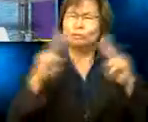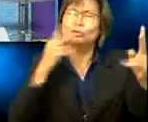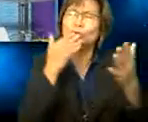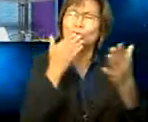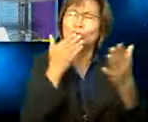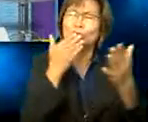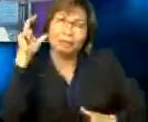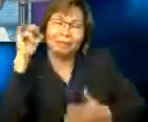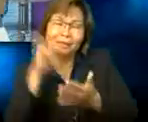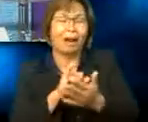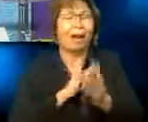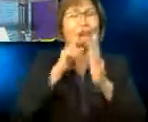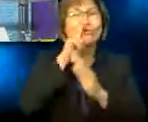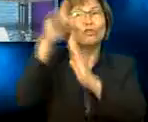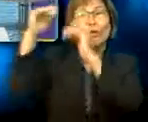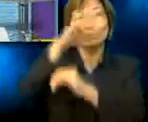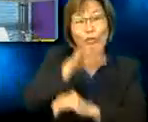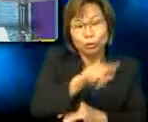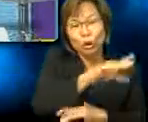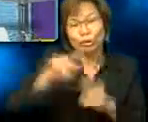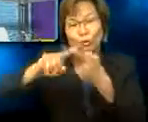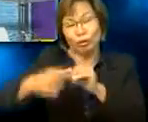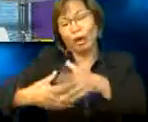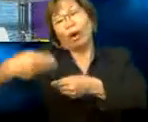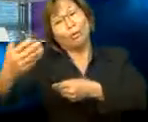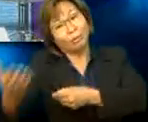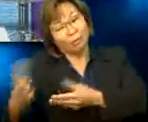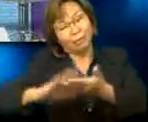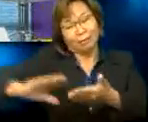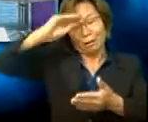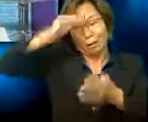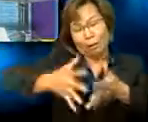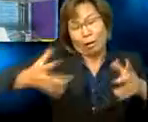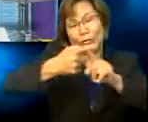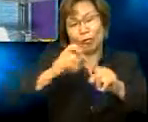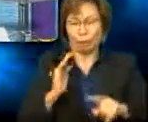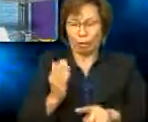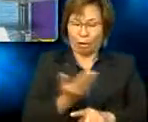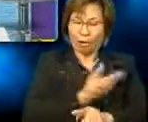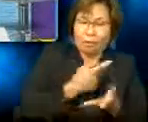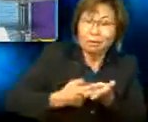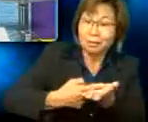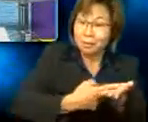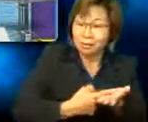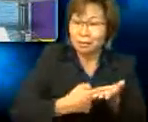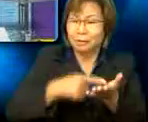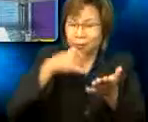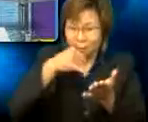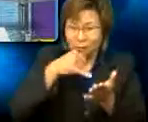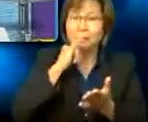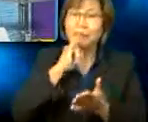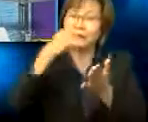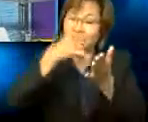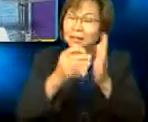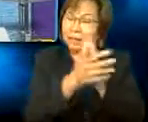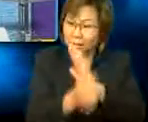good to hear that. I really hope that you and your friends out there are learning a lot from our discussions. It is a